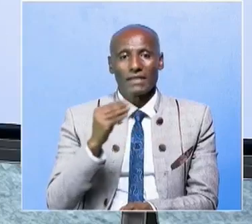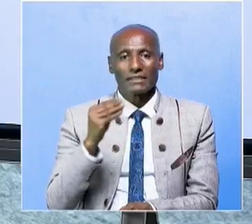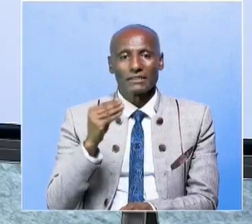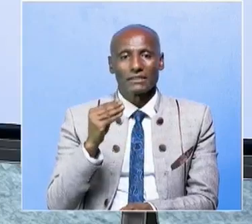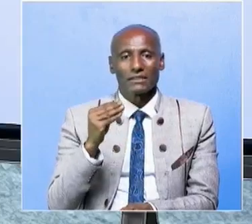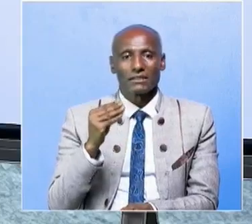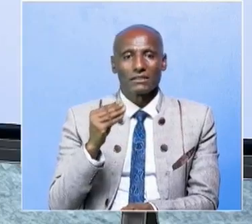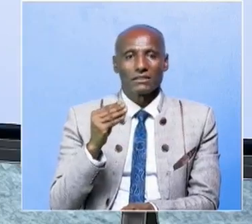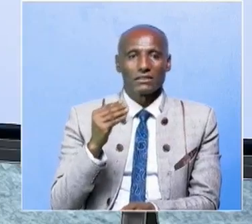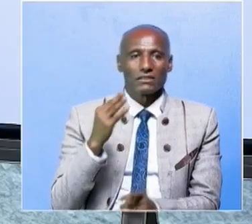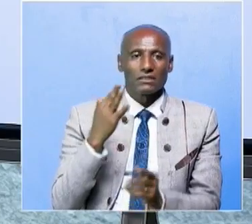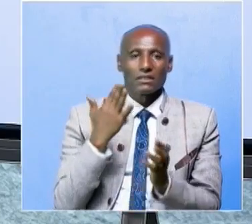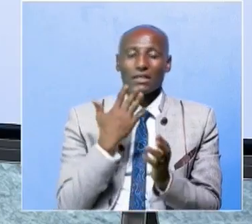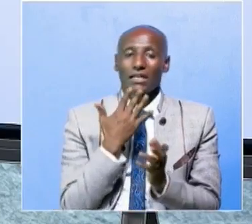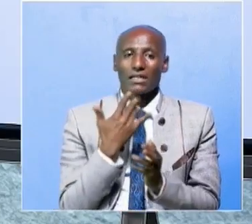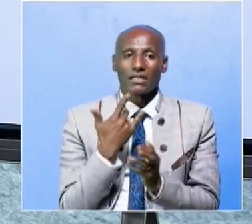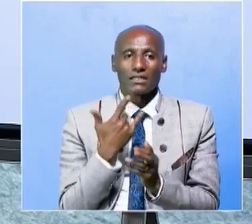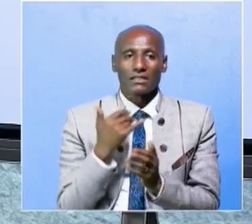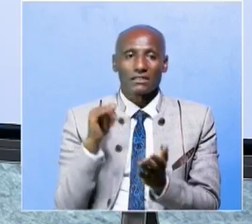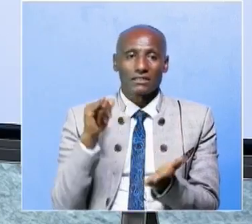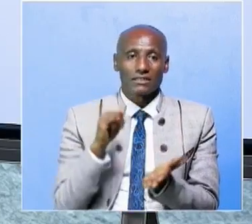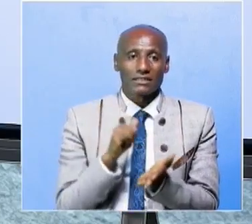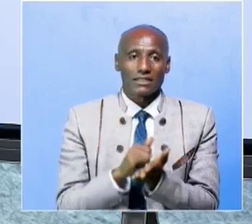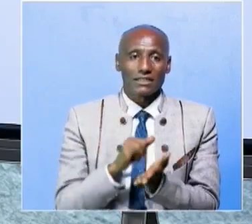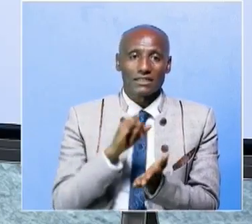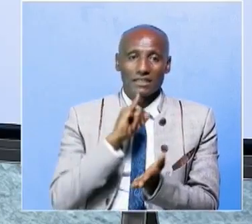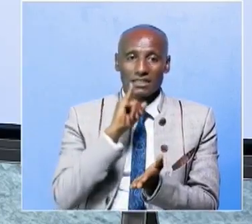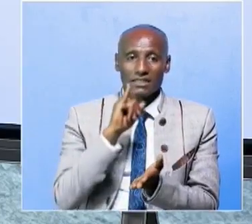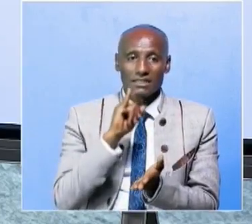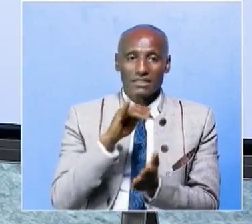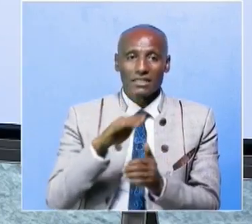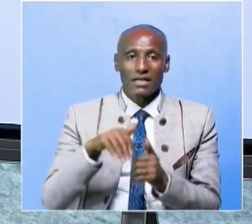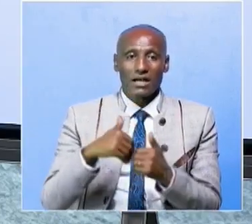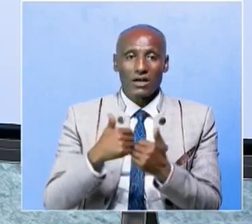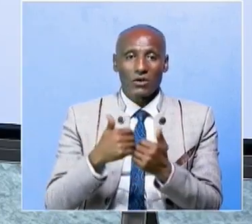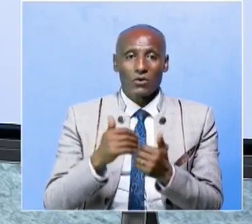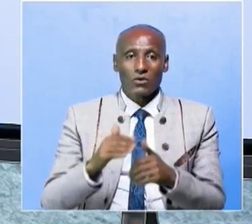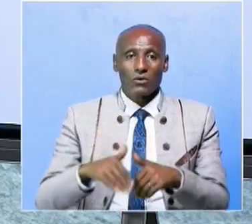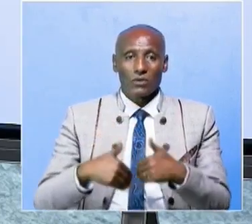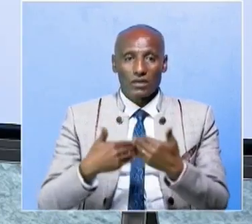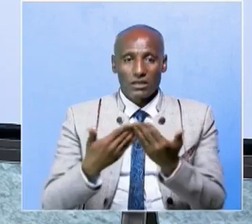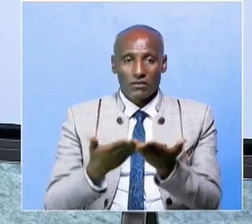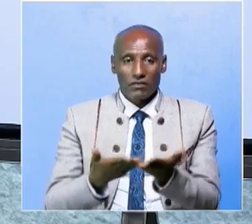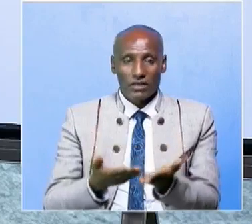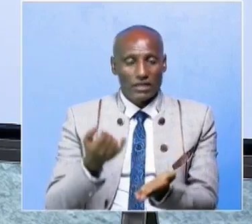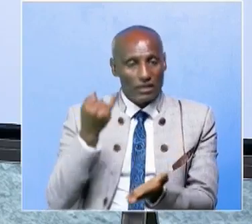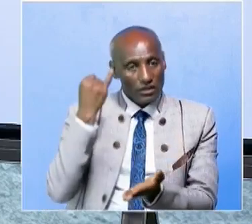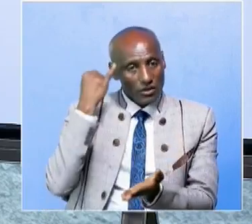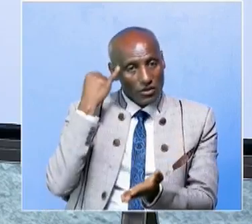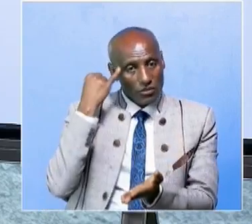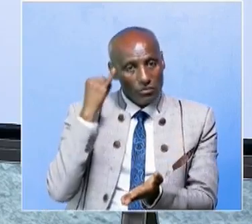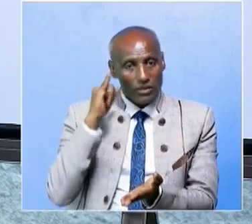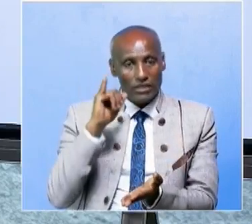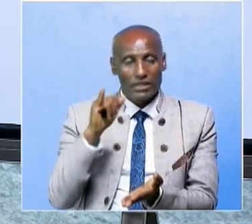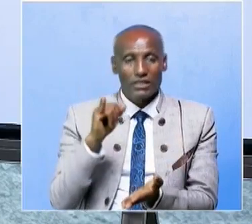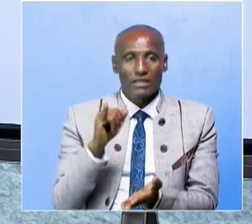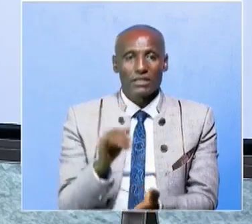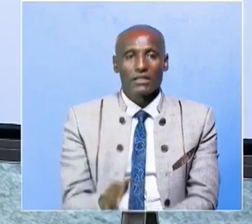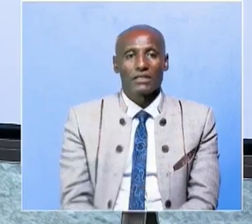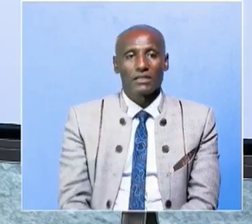your house. And that is how you what? Give your opinion to someone